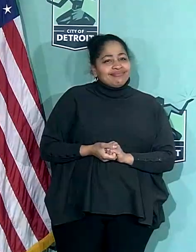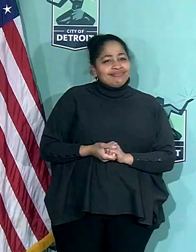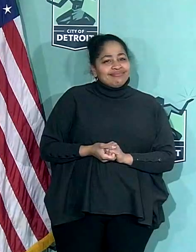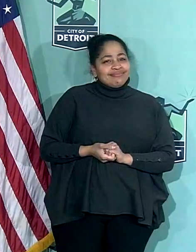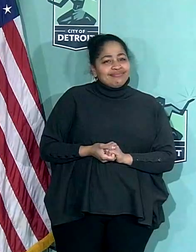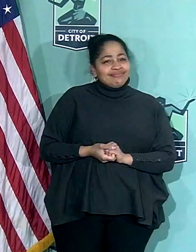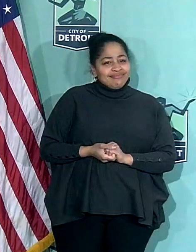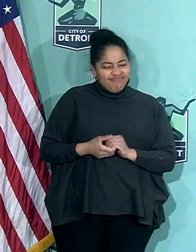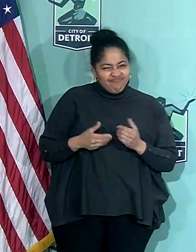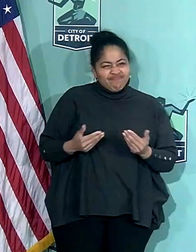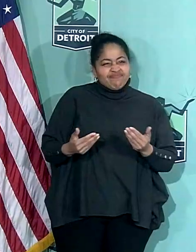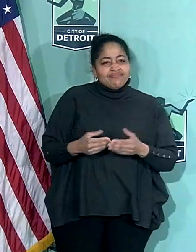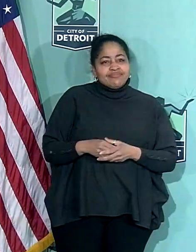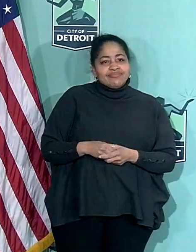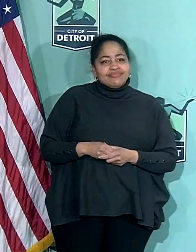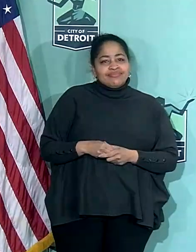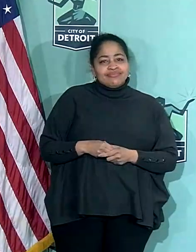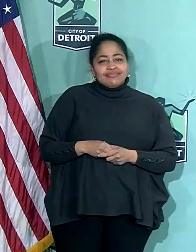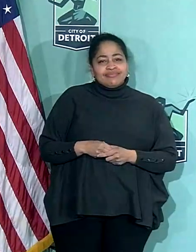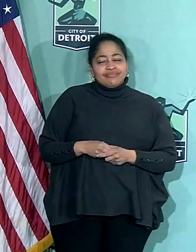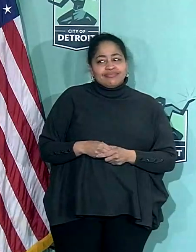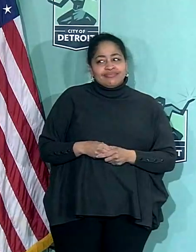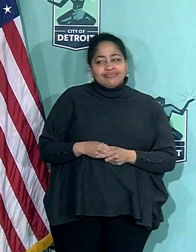Here we go.